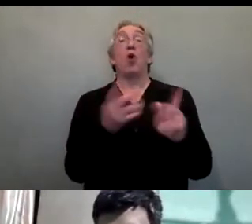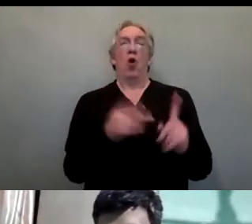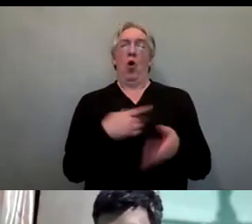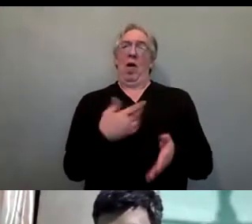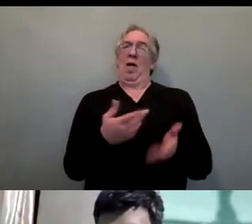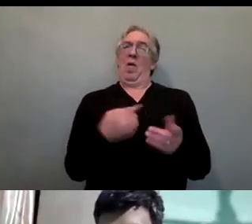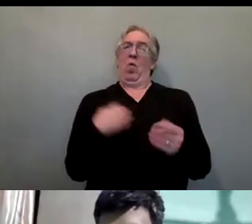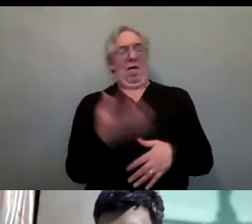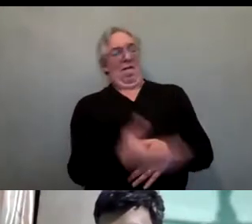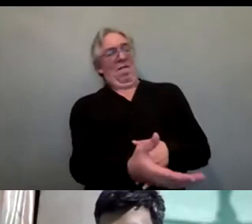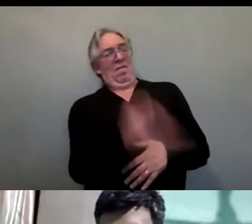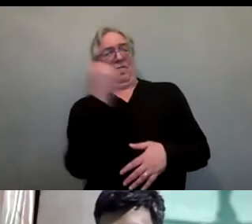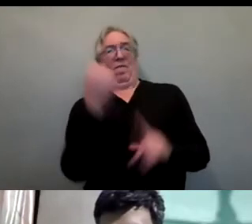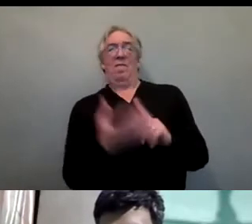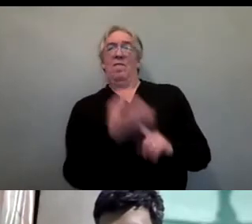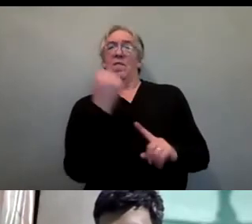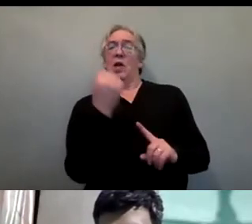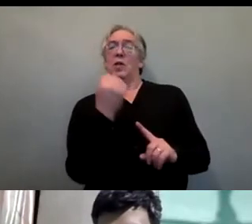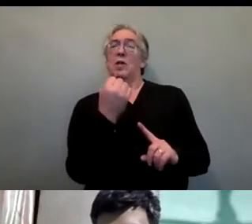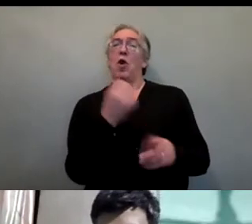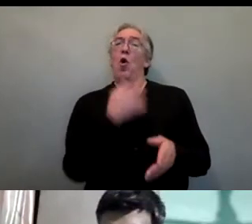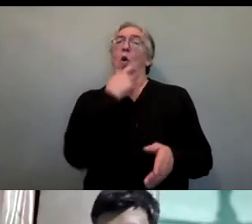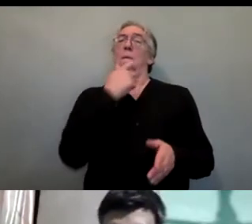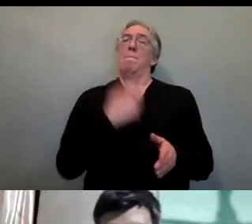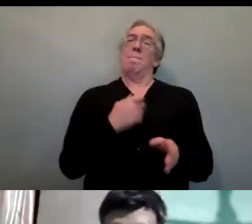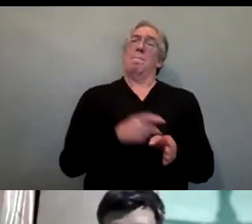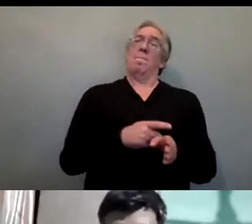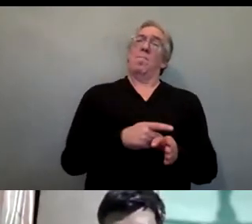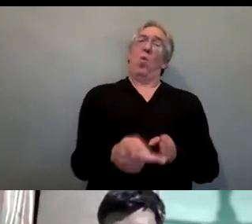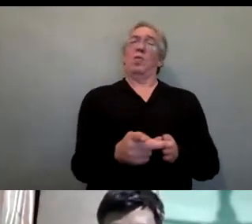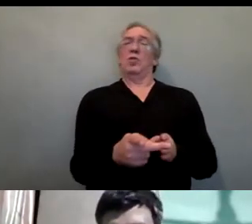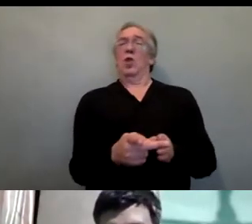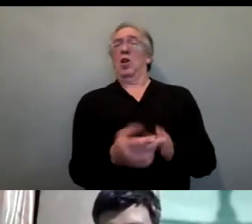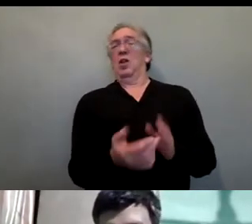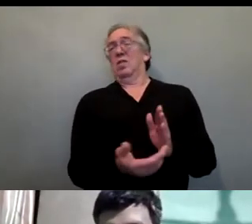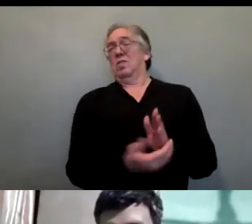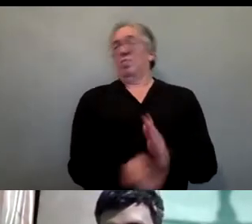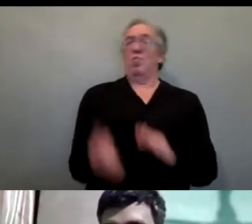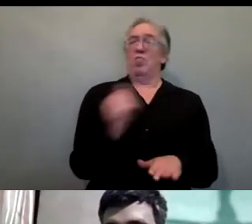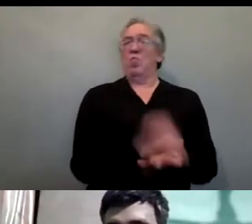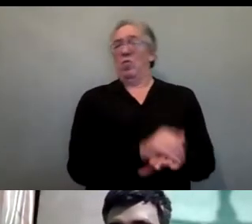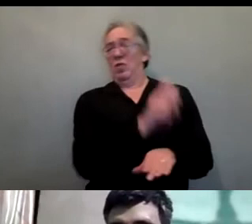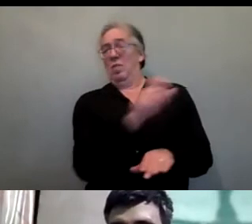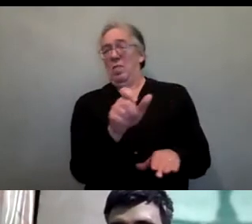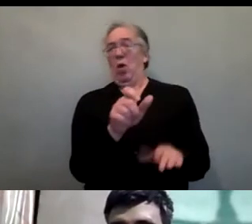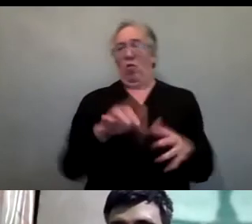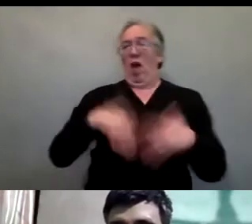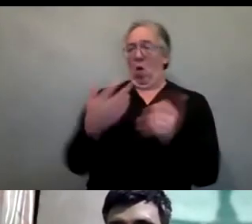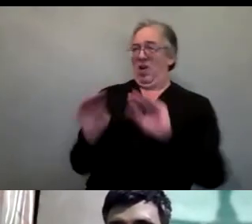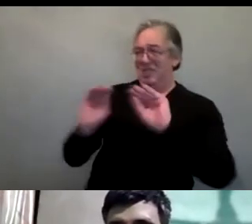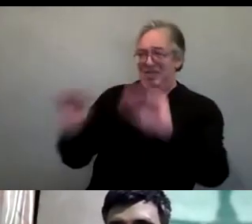least, the most critical issue I see all over the world, and I want to really conclude on that particular point, is